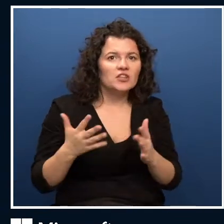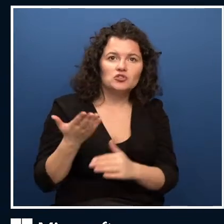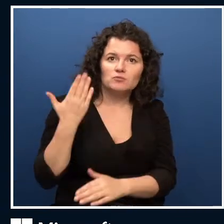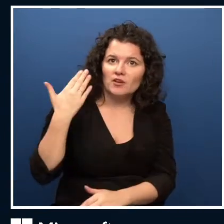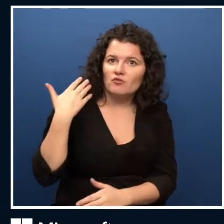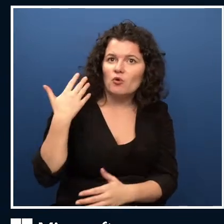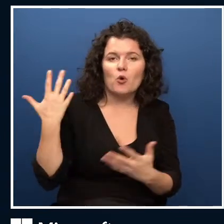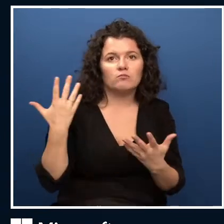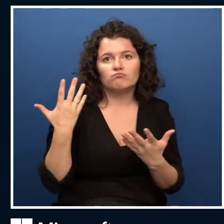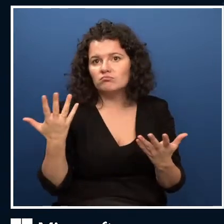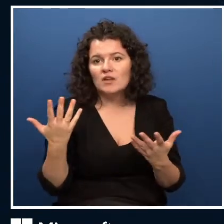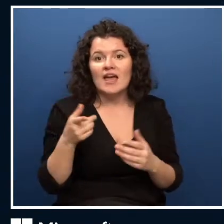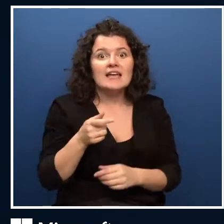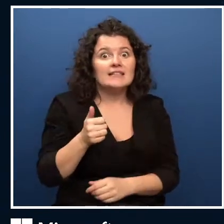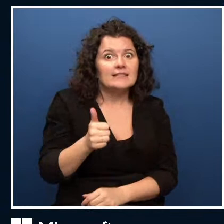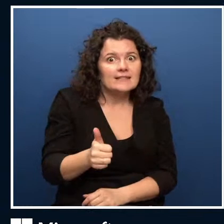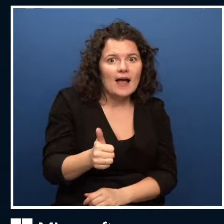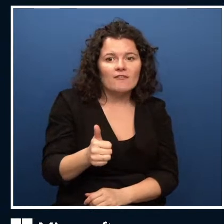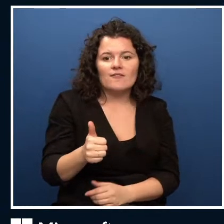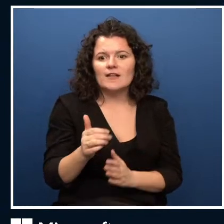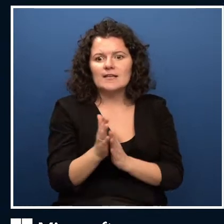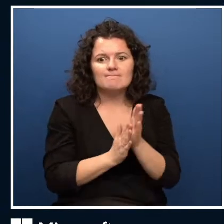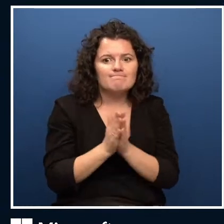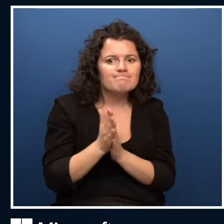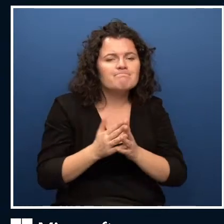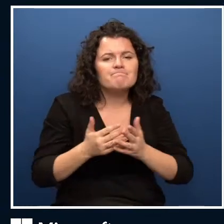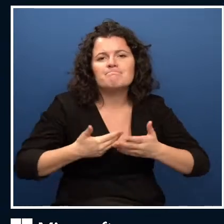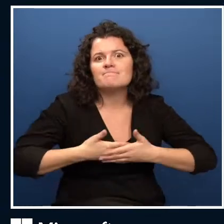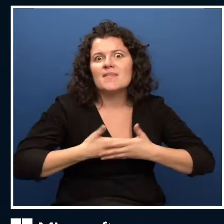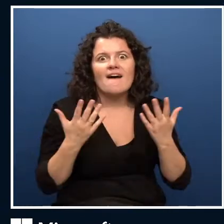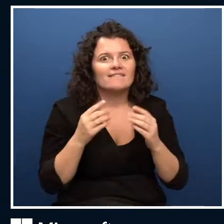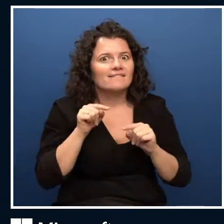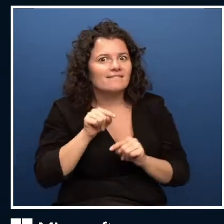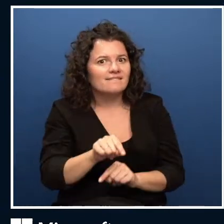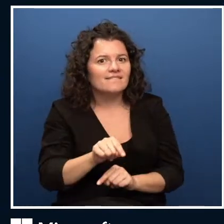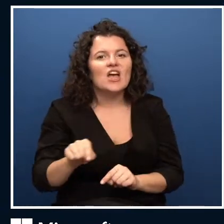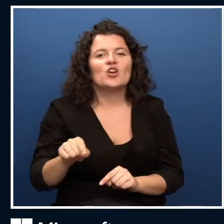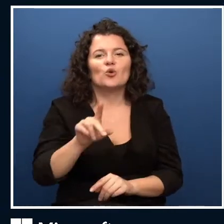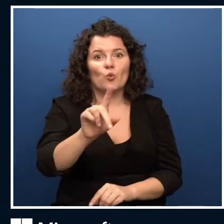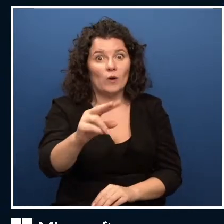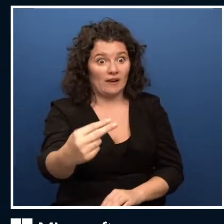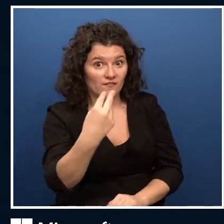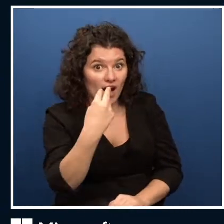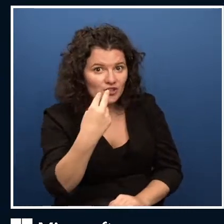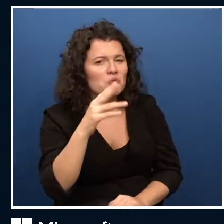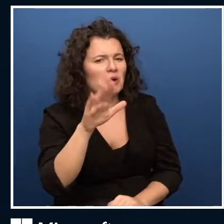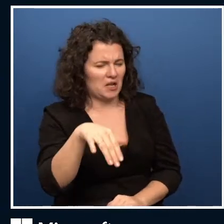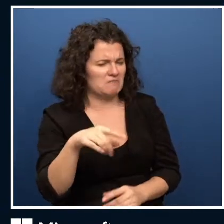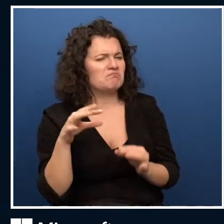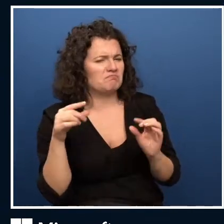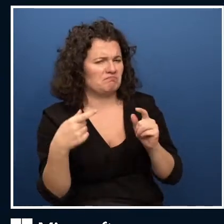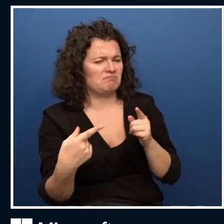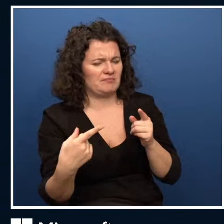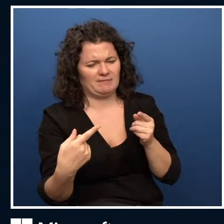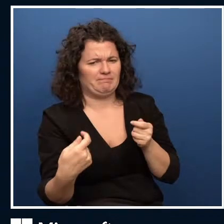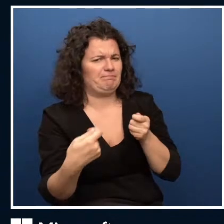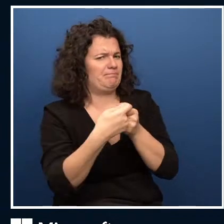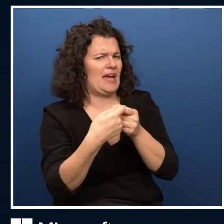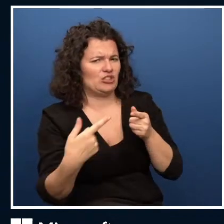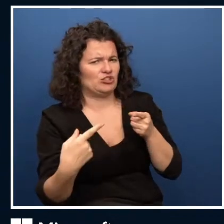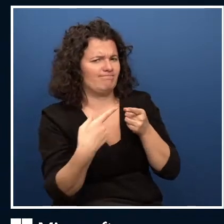PyTorch model earlier, this talk is for you. You will be able to make sense. And it would also be AI developers who are looking for ways to